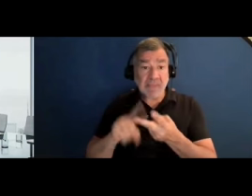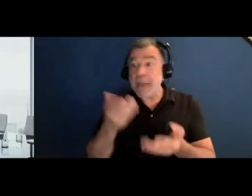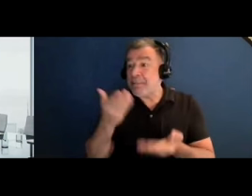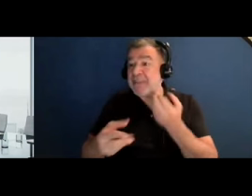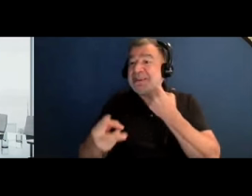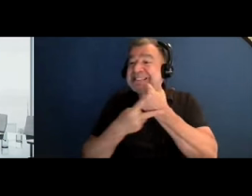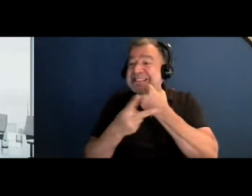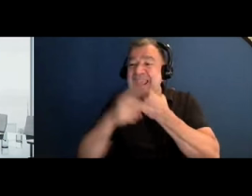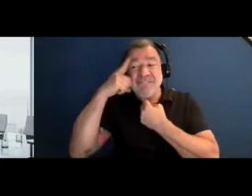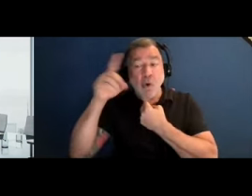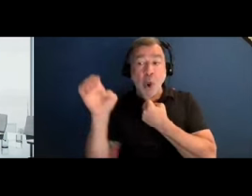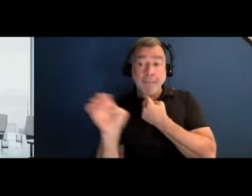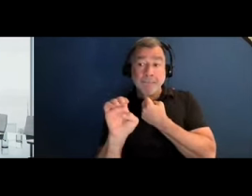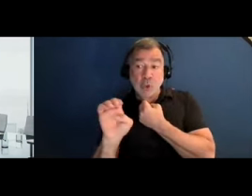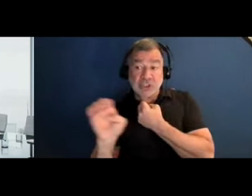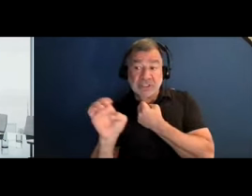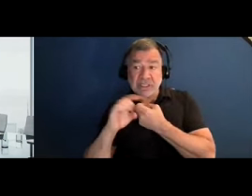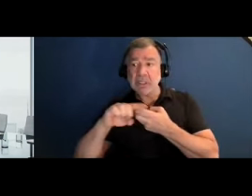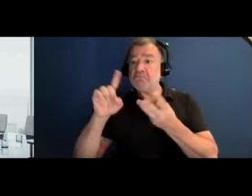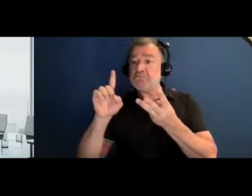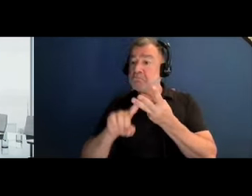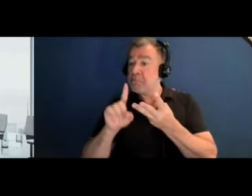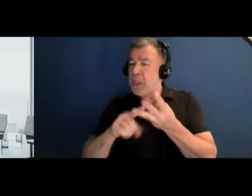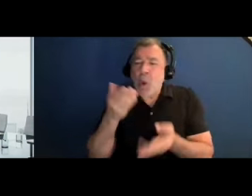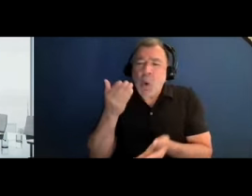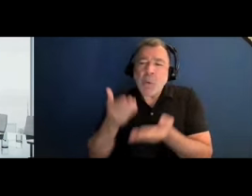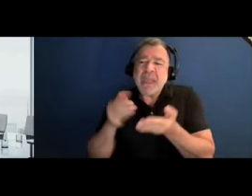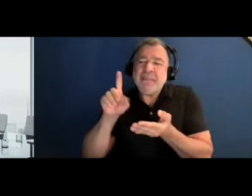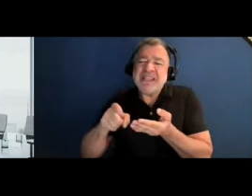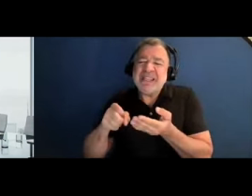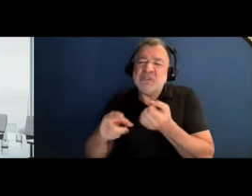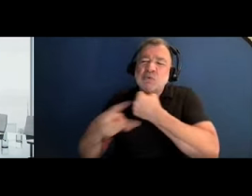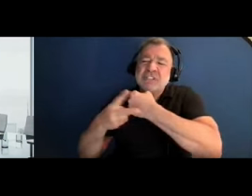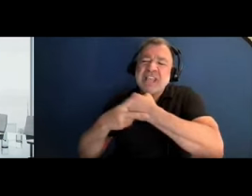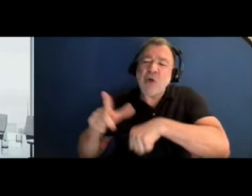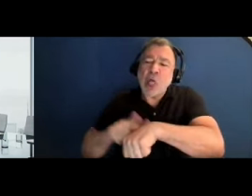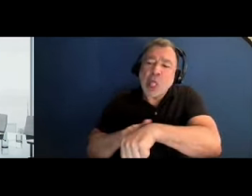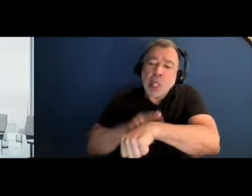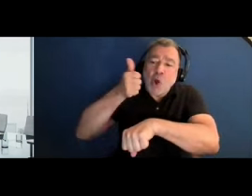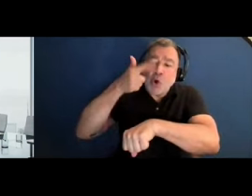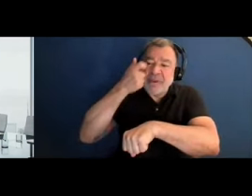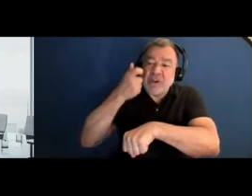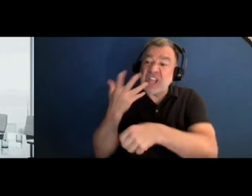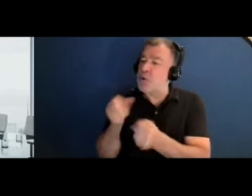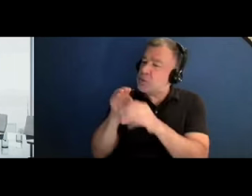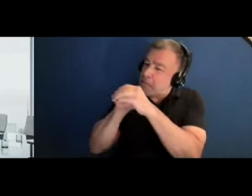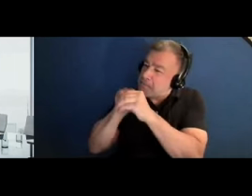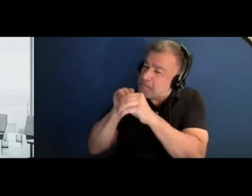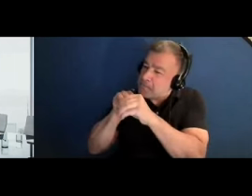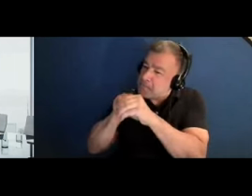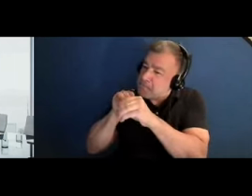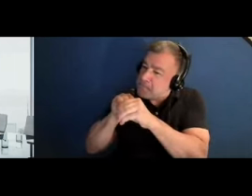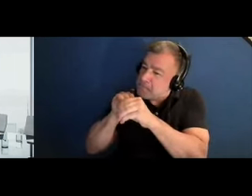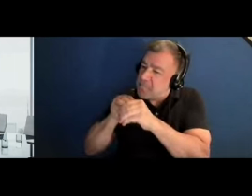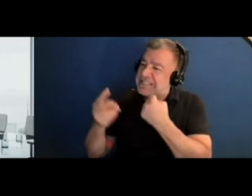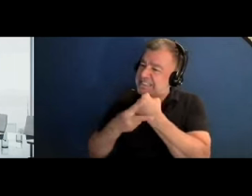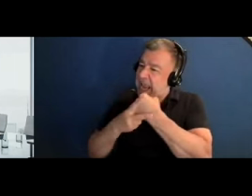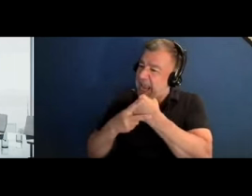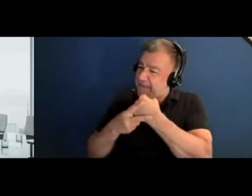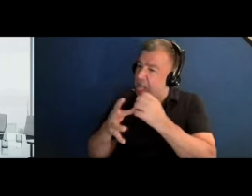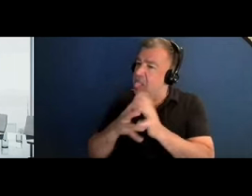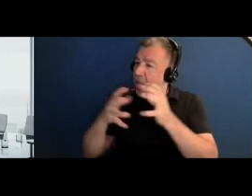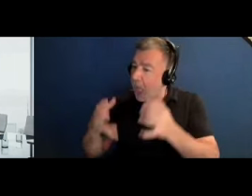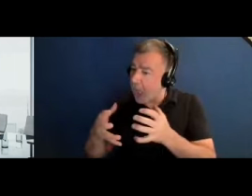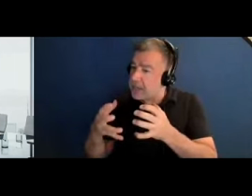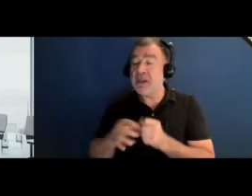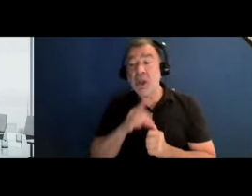day? Is it something larger that's going to take you a little bit more time to save up? Or it may be all the above. The second